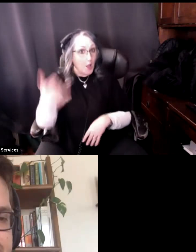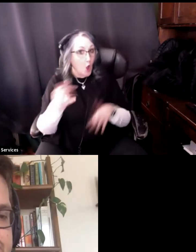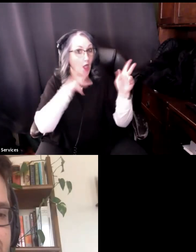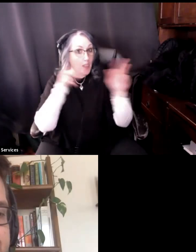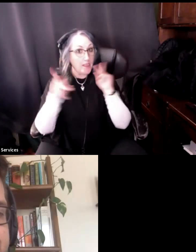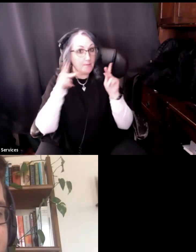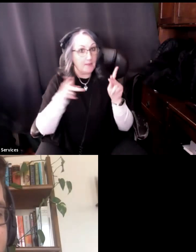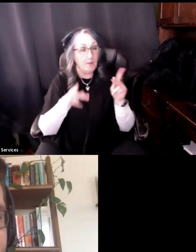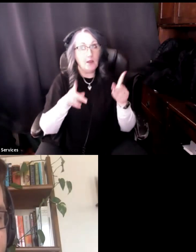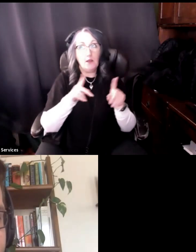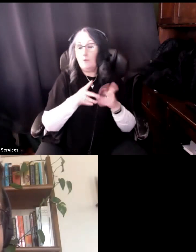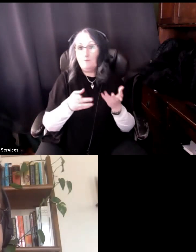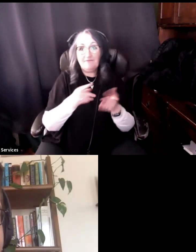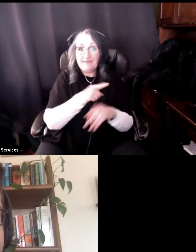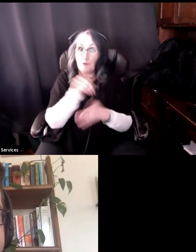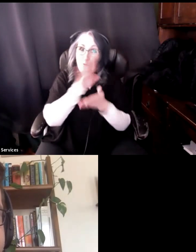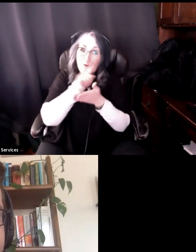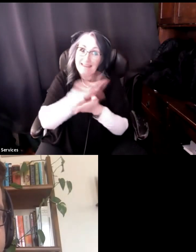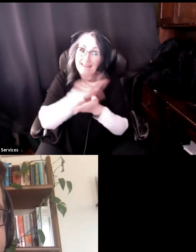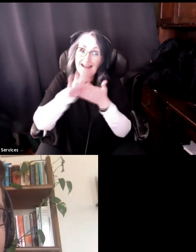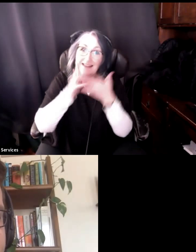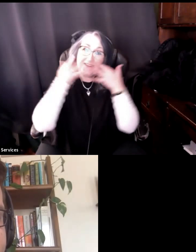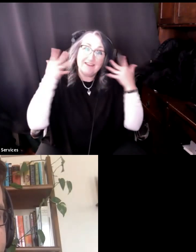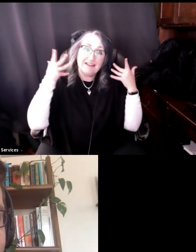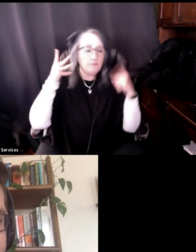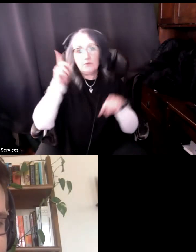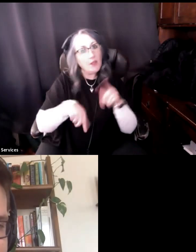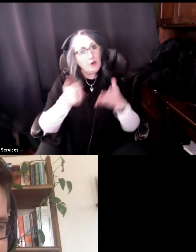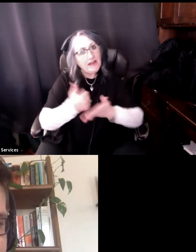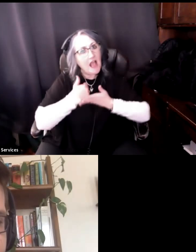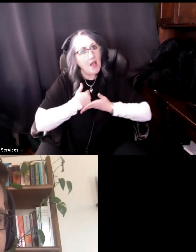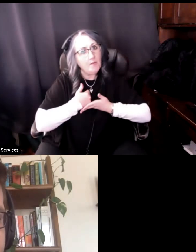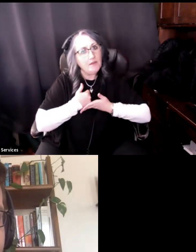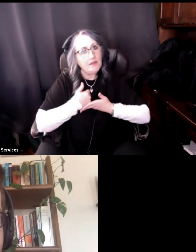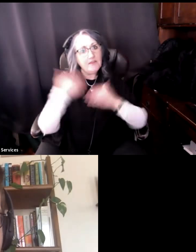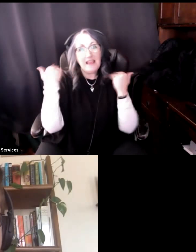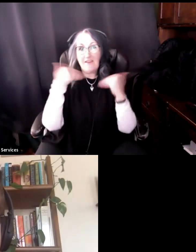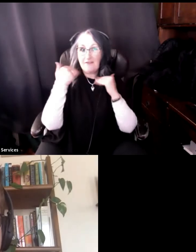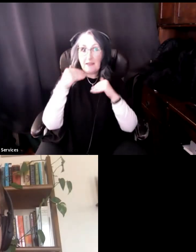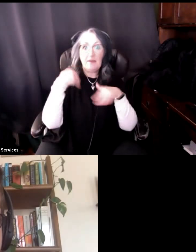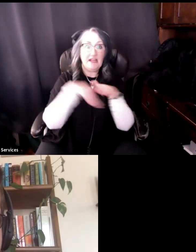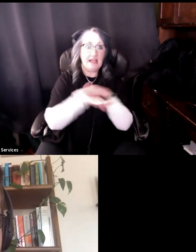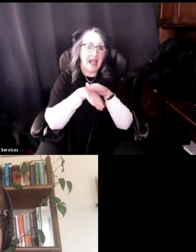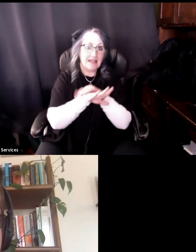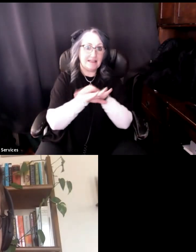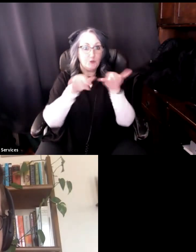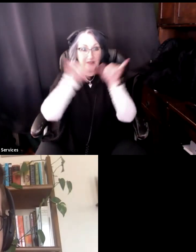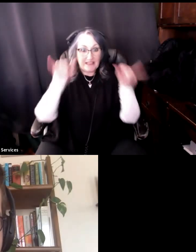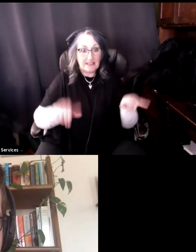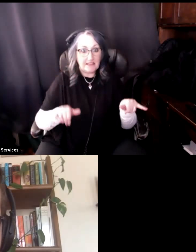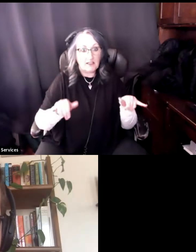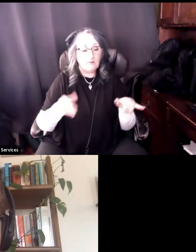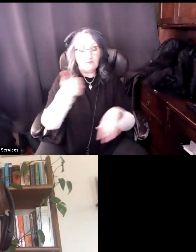nice, none of them were able to help. As they said, they have very limited access to the system and there was no supervisor to connect